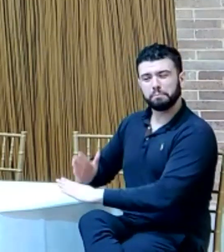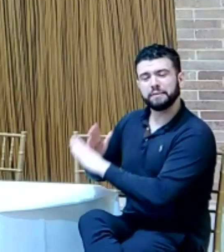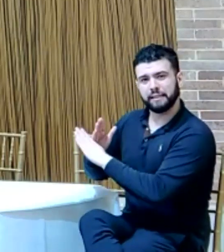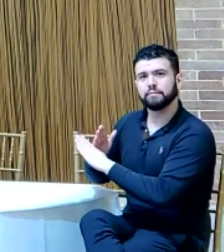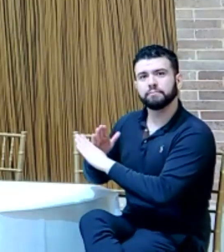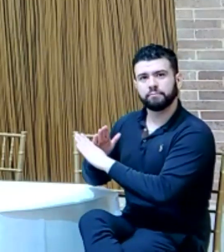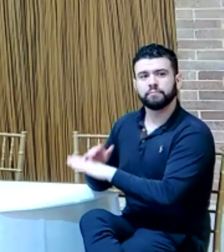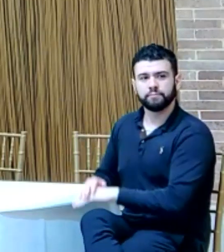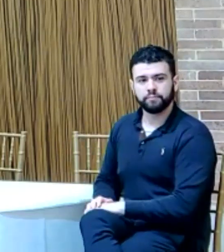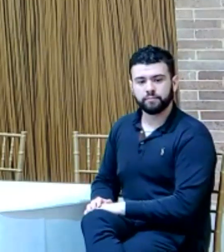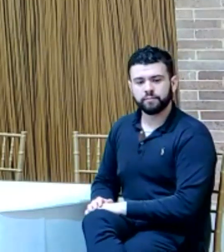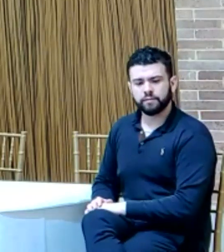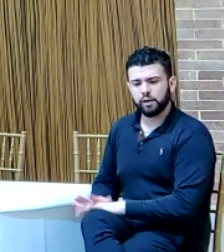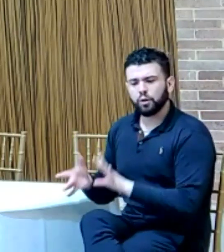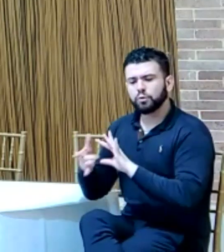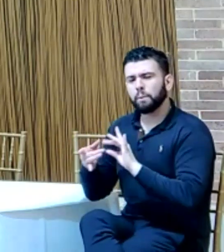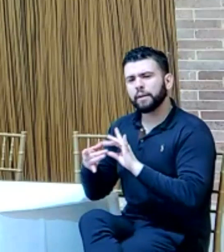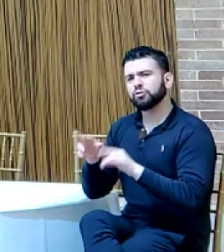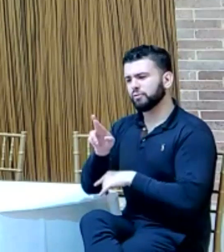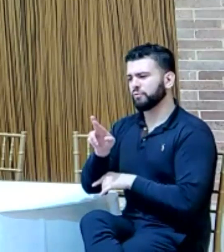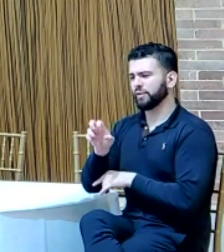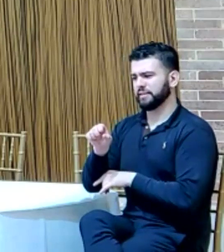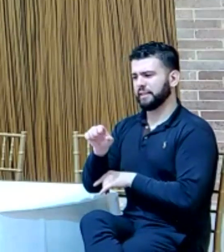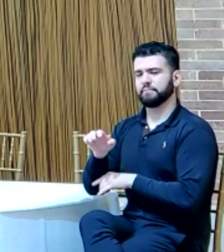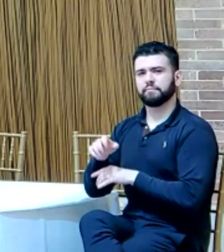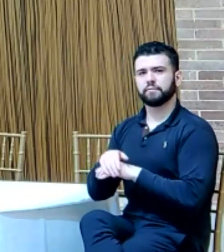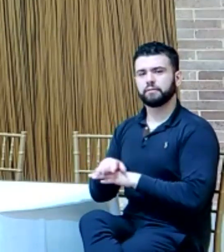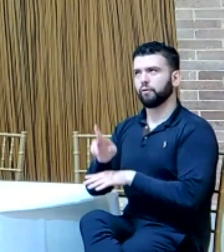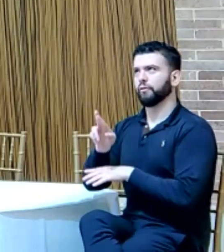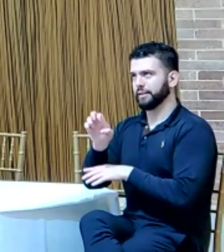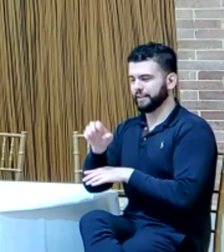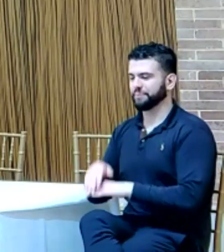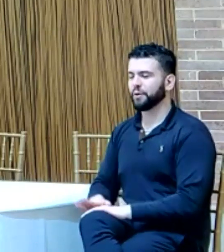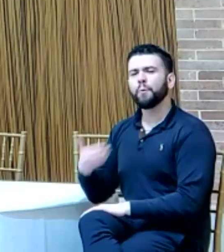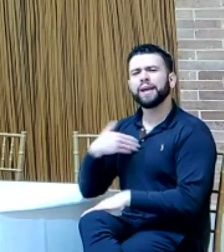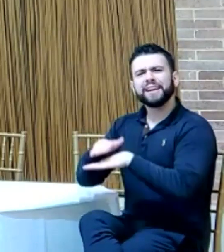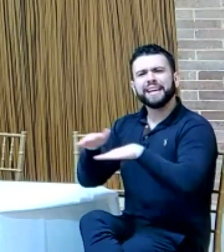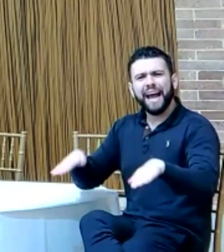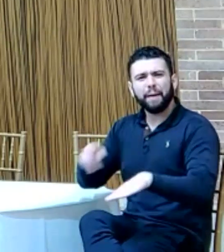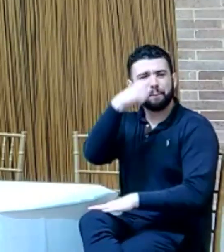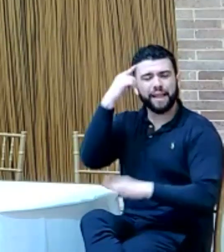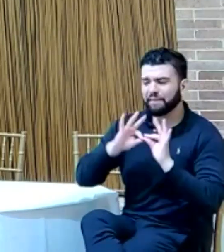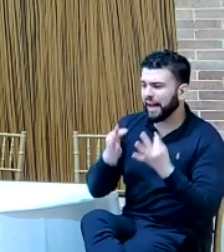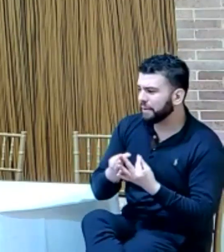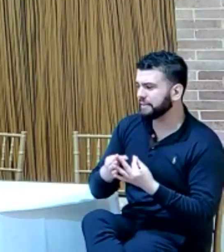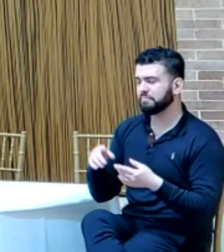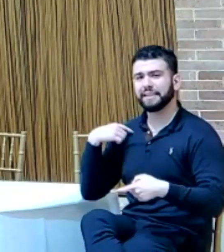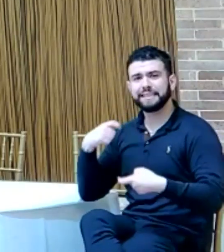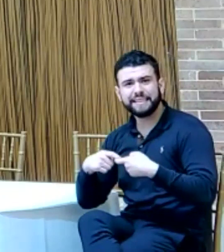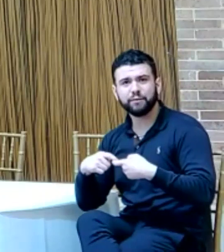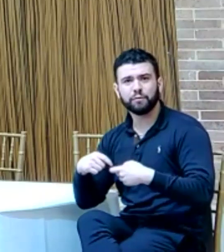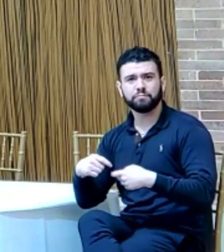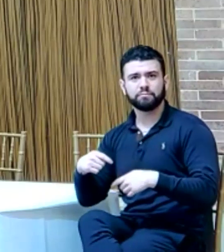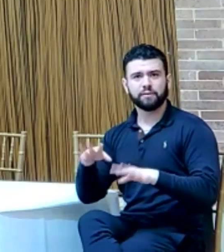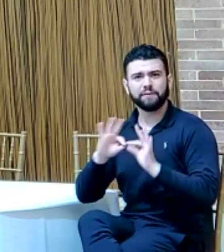estate and I I mentioned earlier that huge gap that there is for home ownership which works again relates to